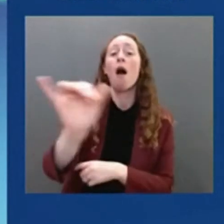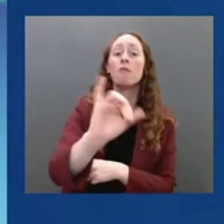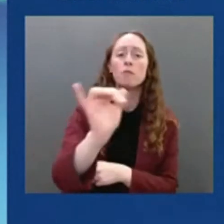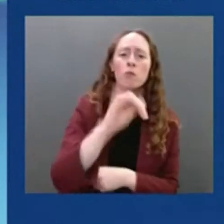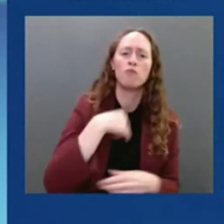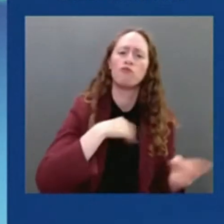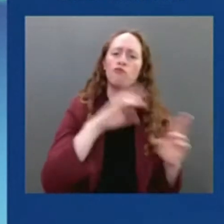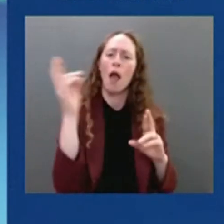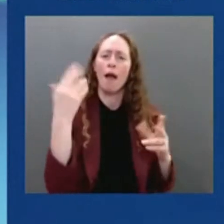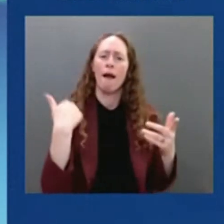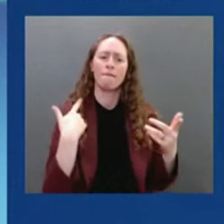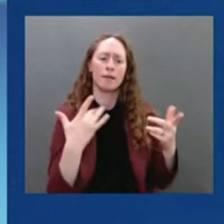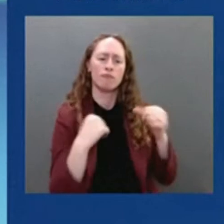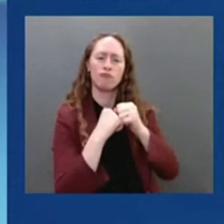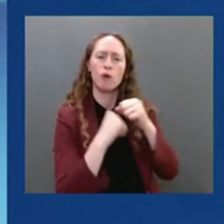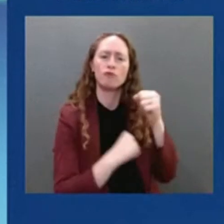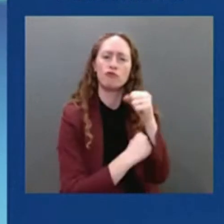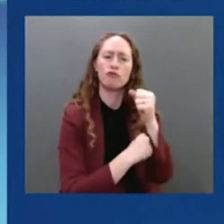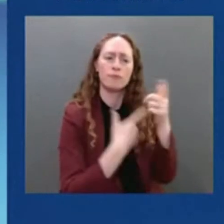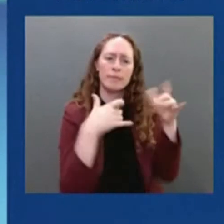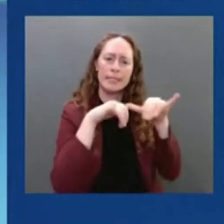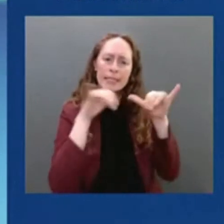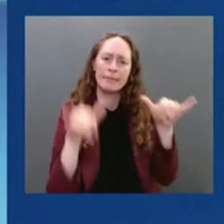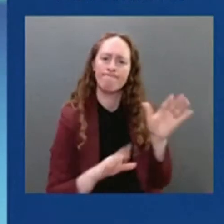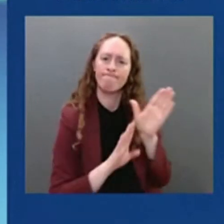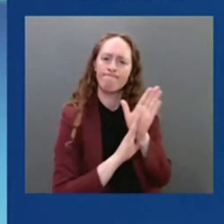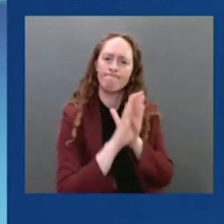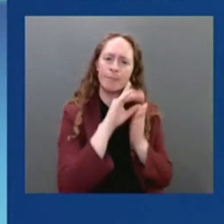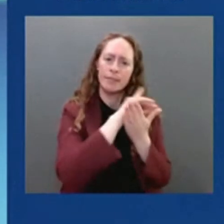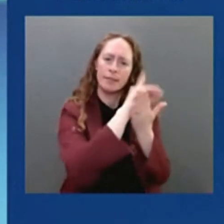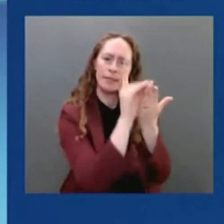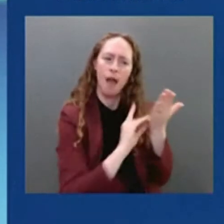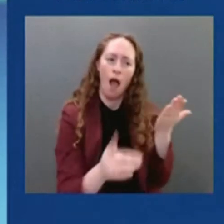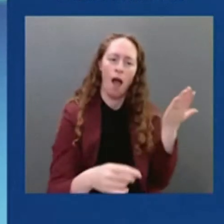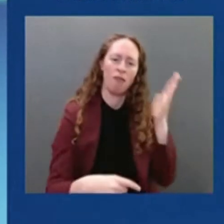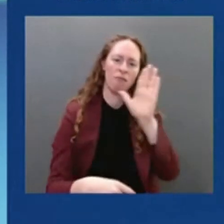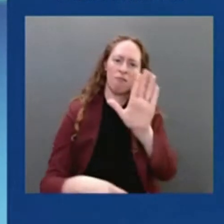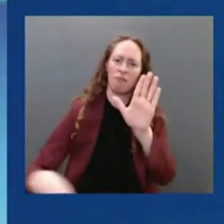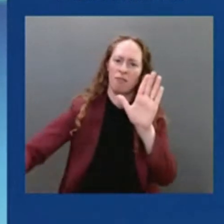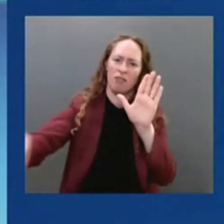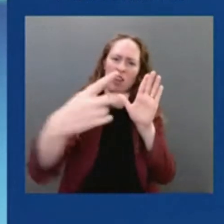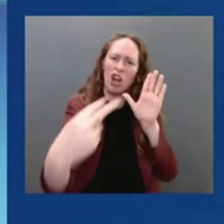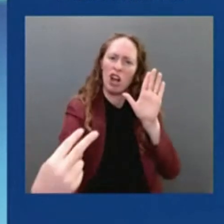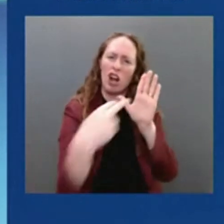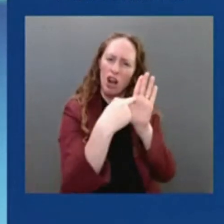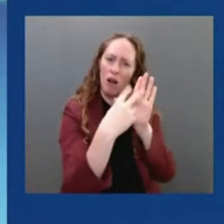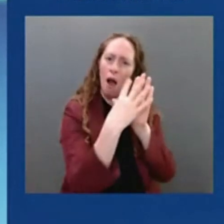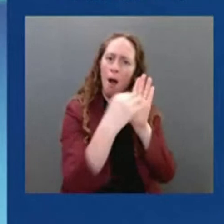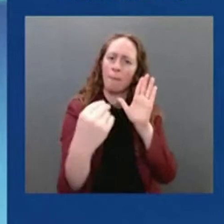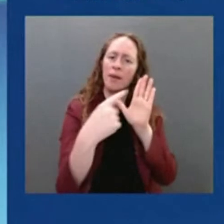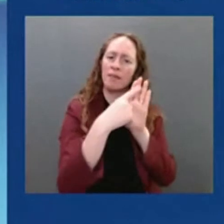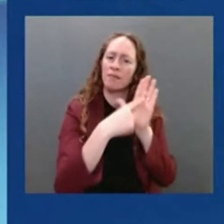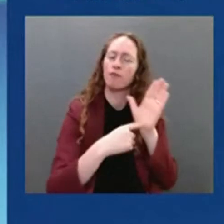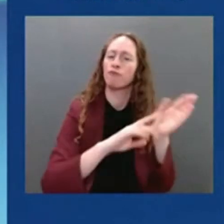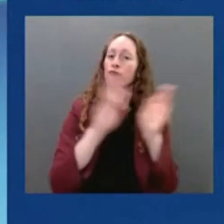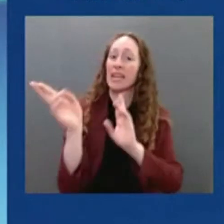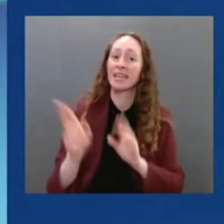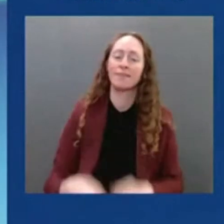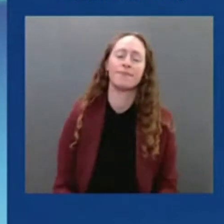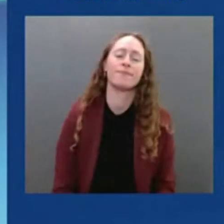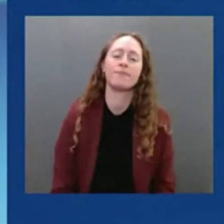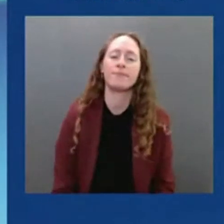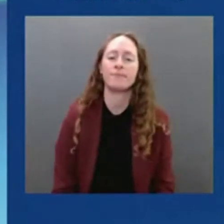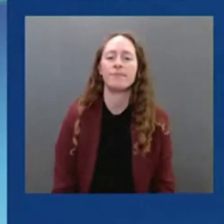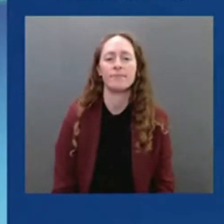accessible. Dr. Fauci will discuss in much greater detail, but I want to emphasize, we can prevent